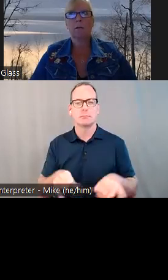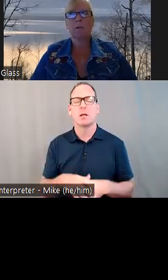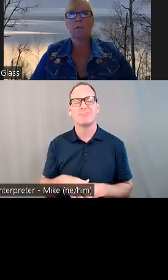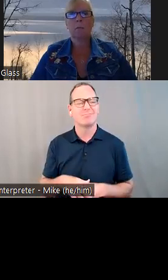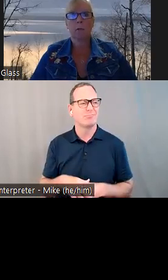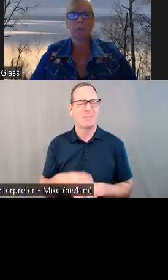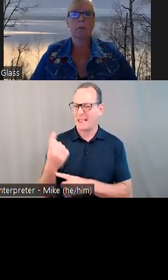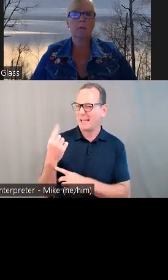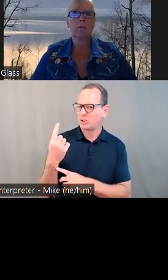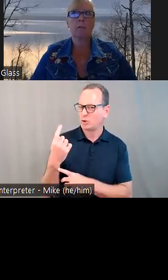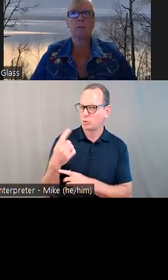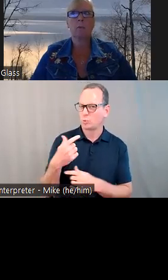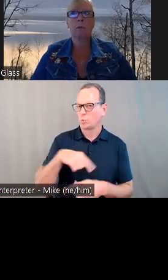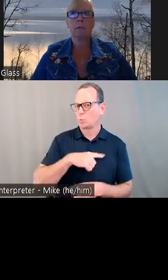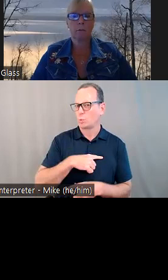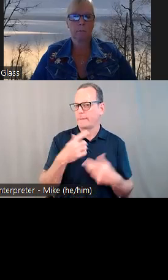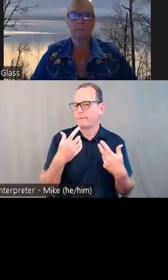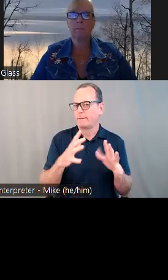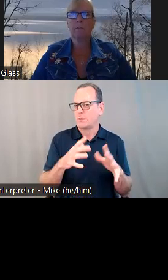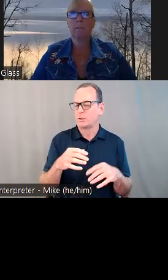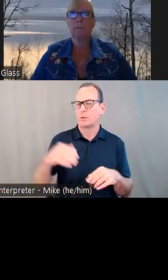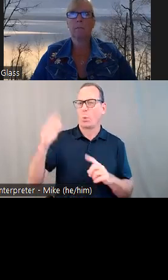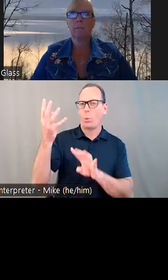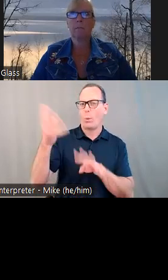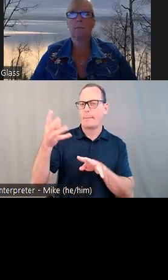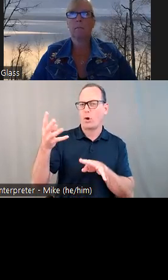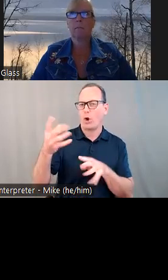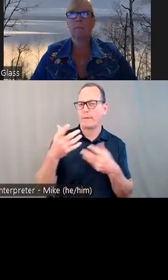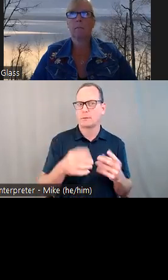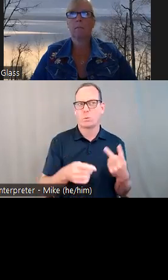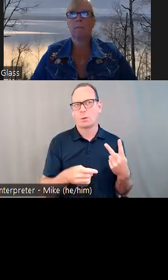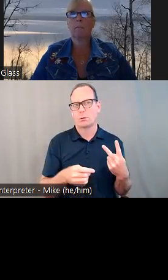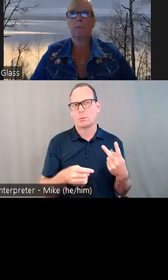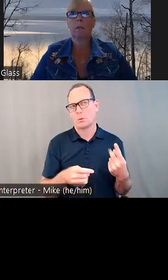last year around reports, which I'll reference in a moment or two.